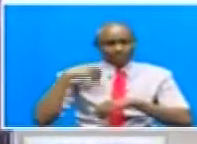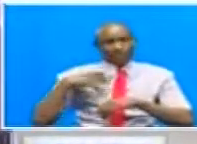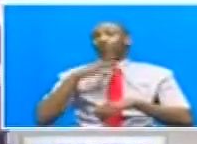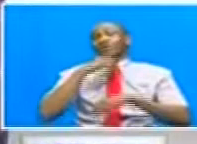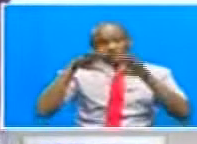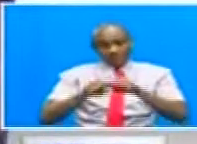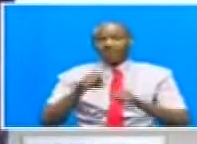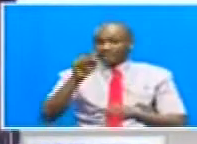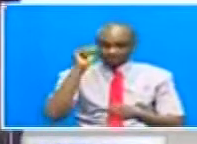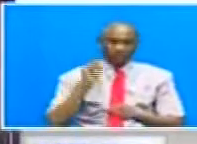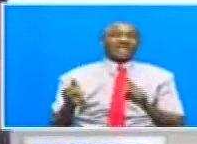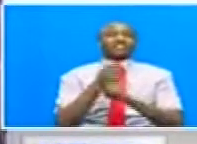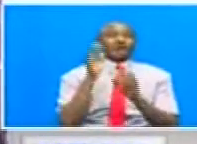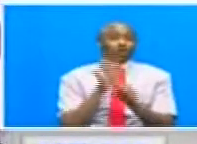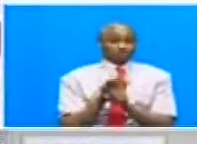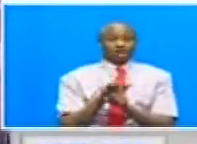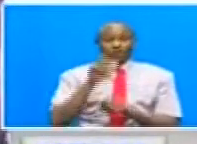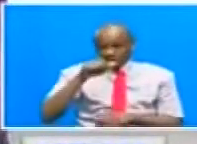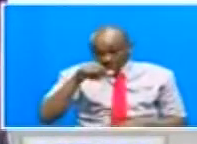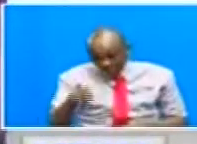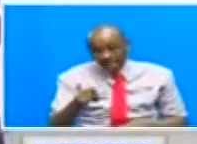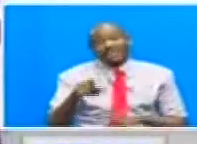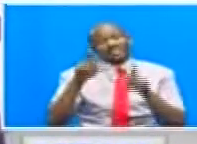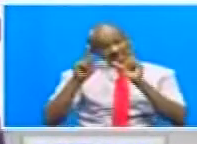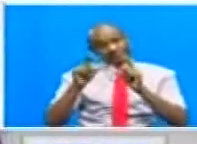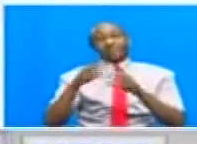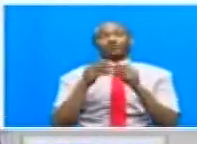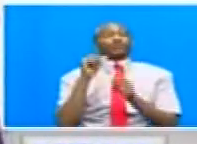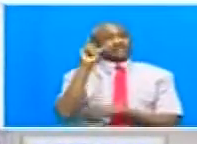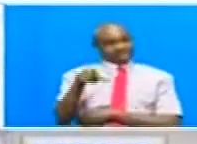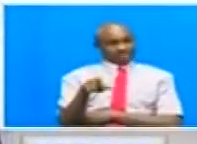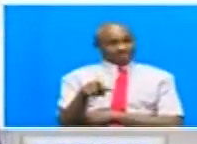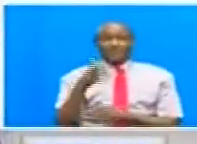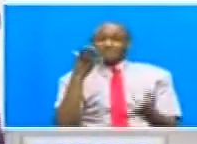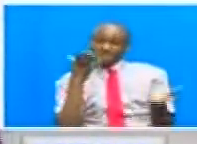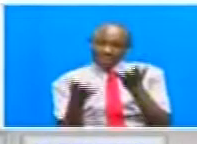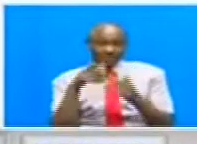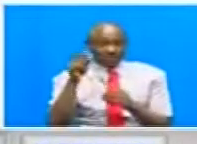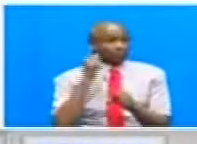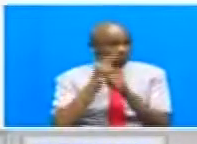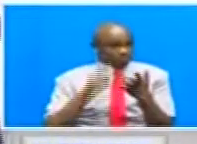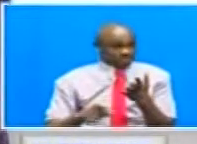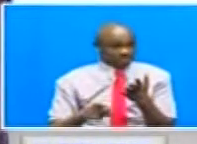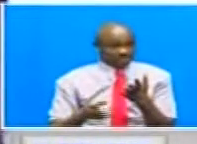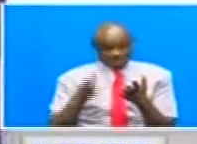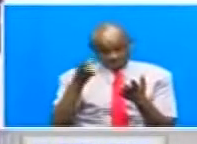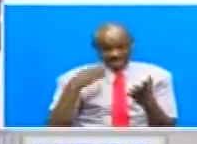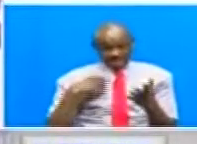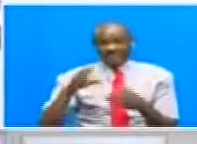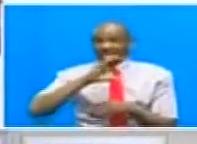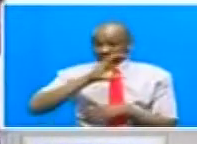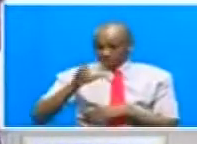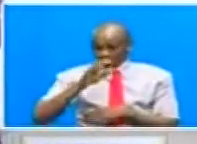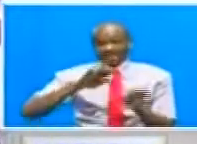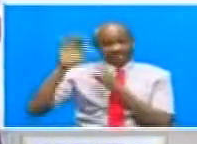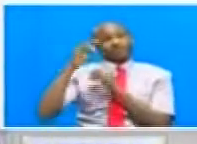would take us a long way. And then the legal issues can be resolved later. Yeah. One of the simple things that they could do is essentially, and I think this is where the county assemblies could do this,